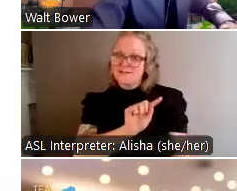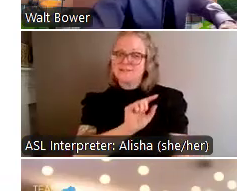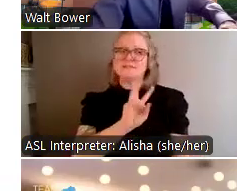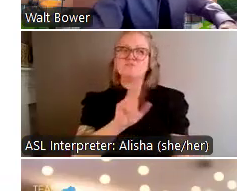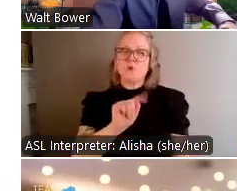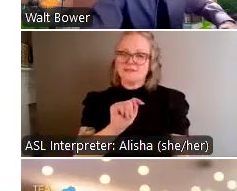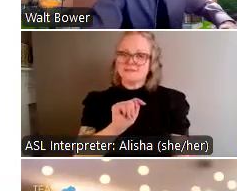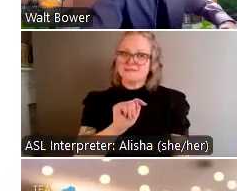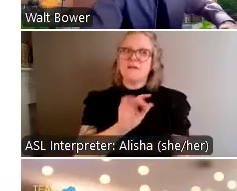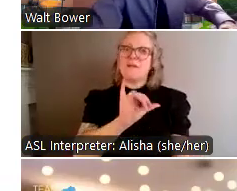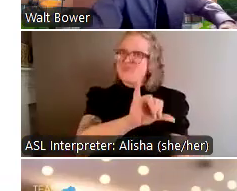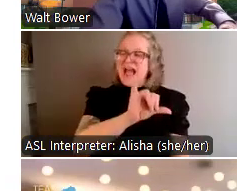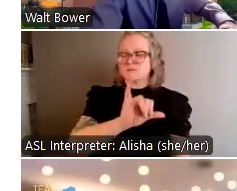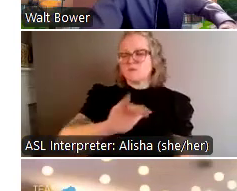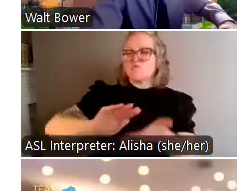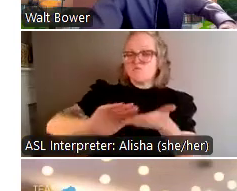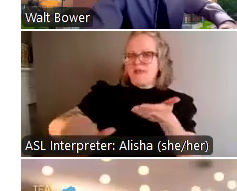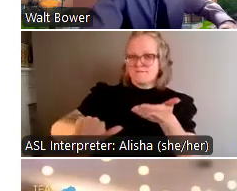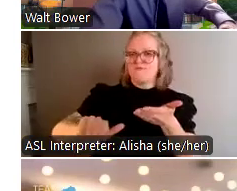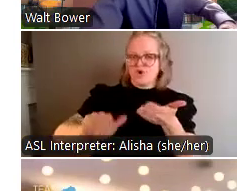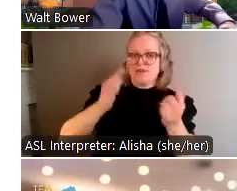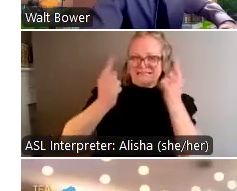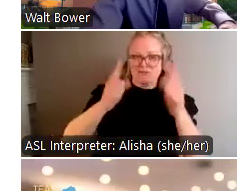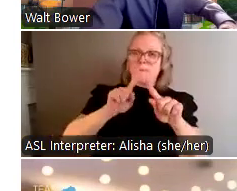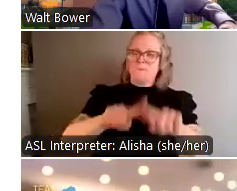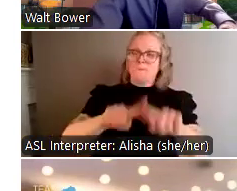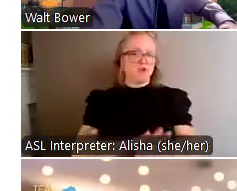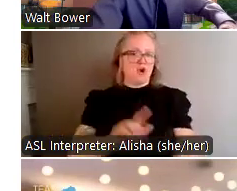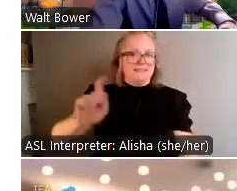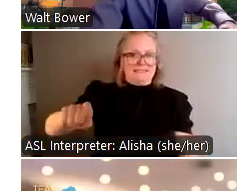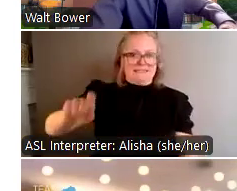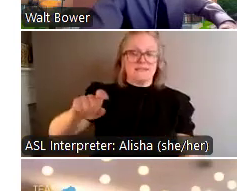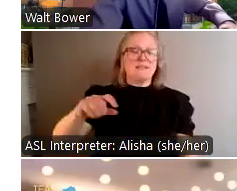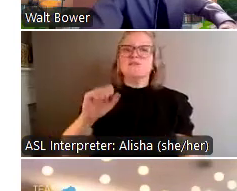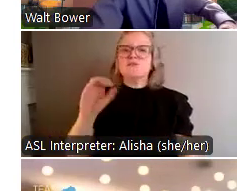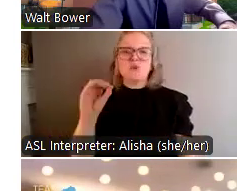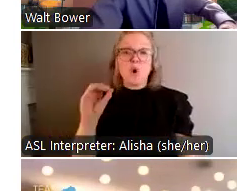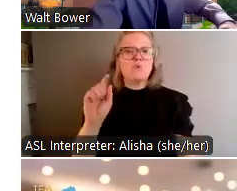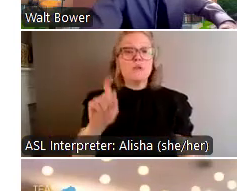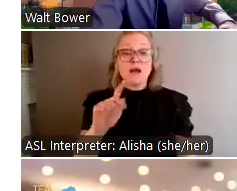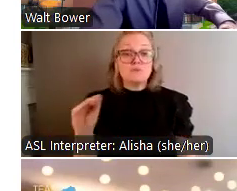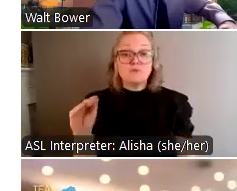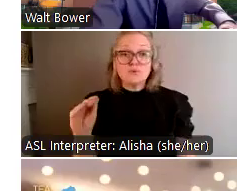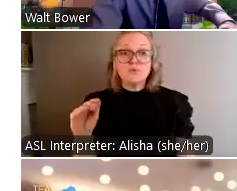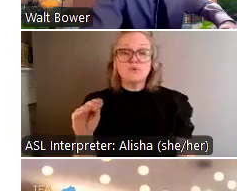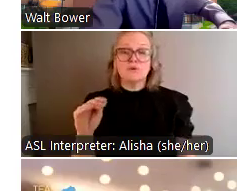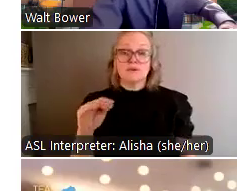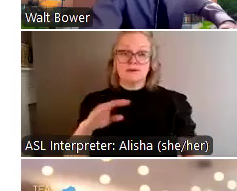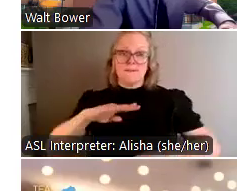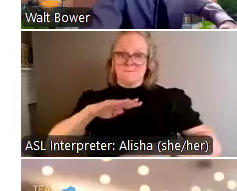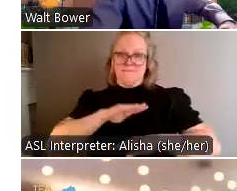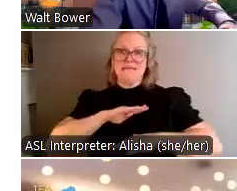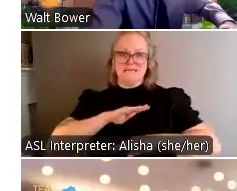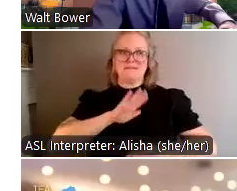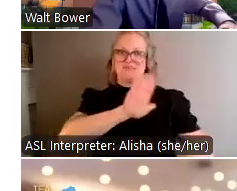that waiver is looked at based on needs. So you would have to meet that